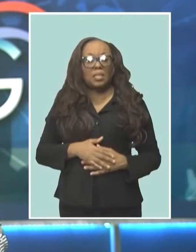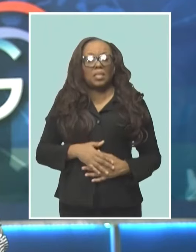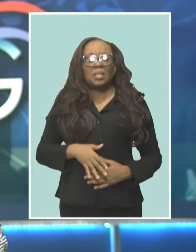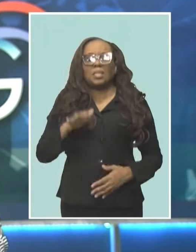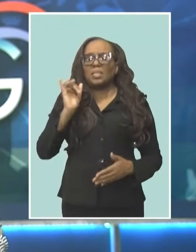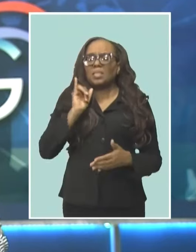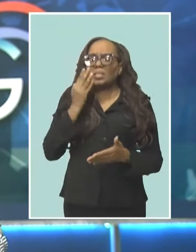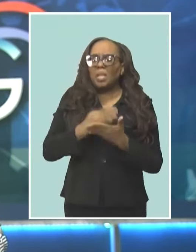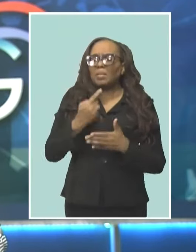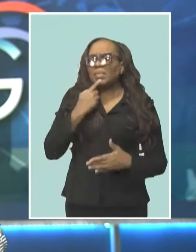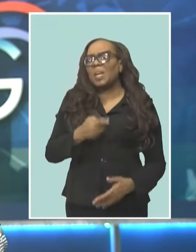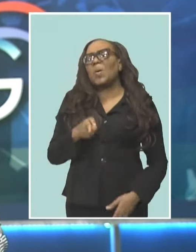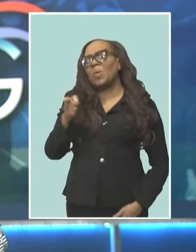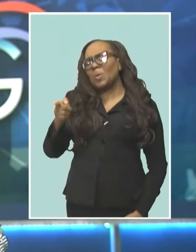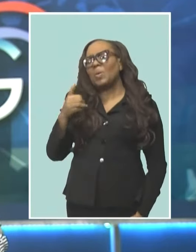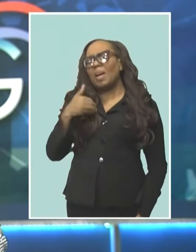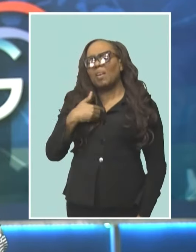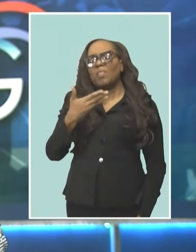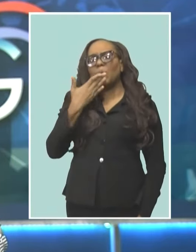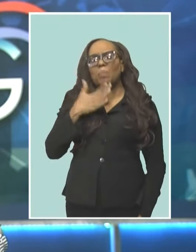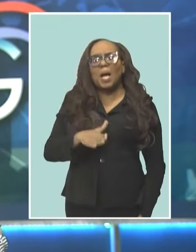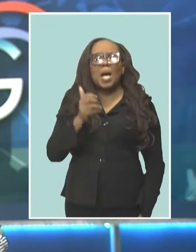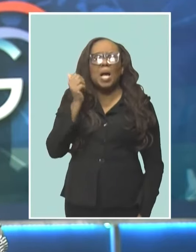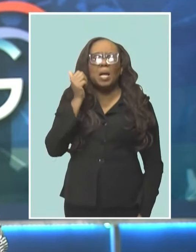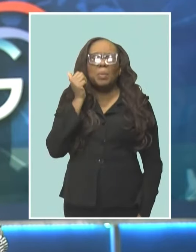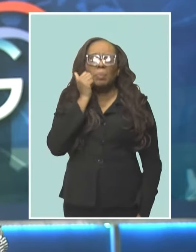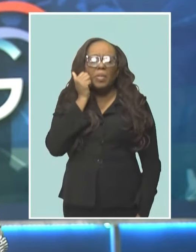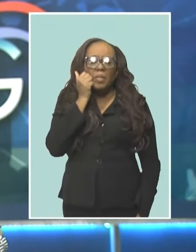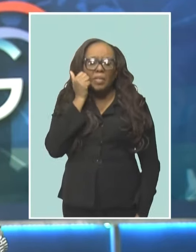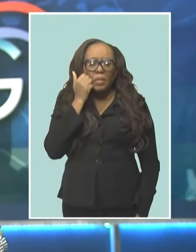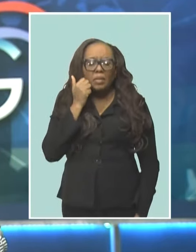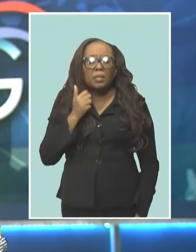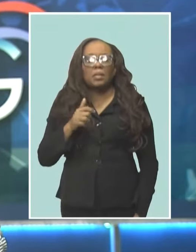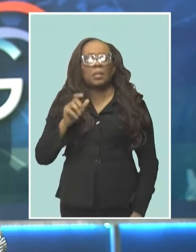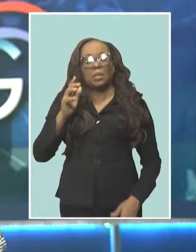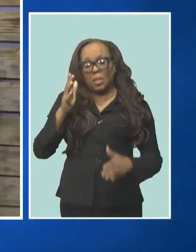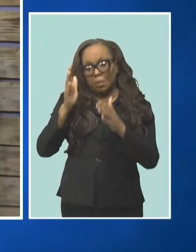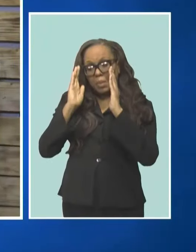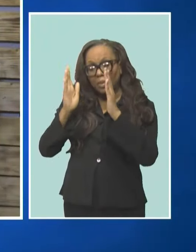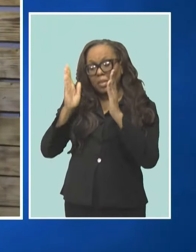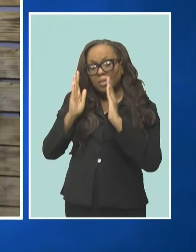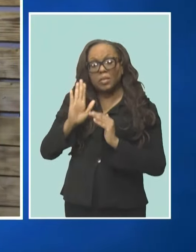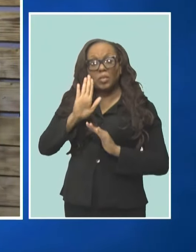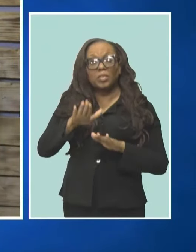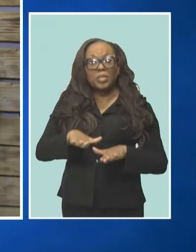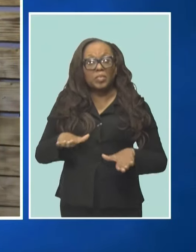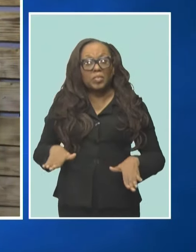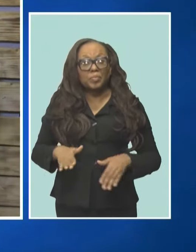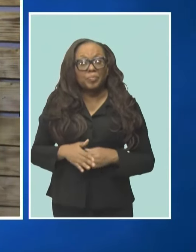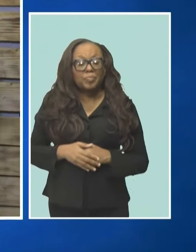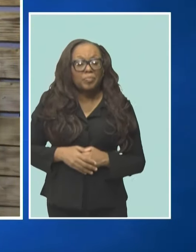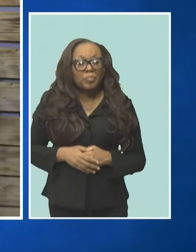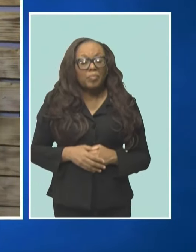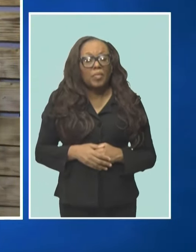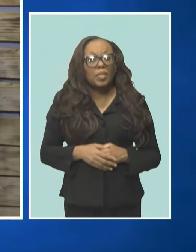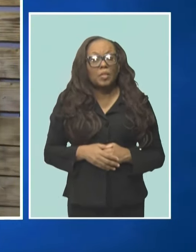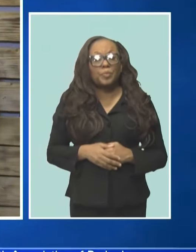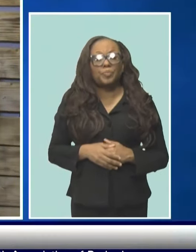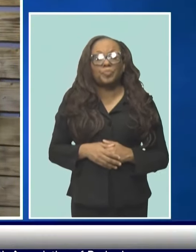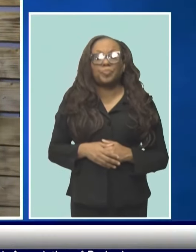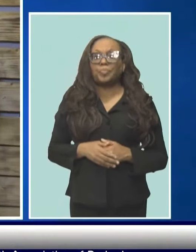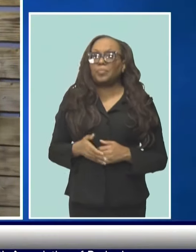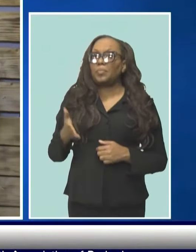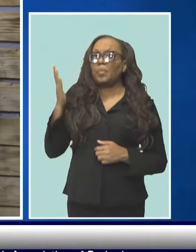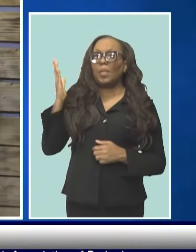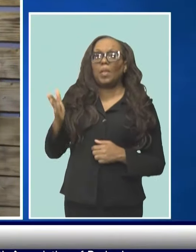it as a bad period and pay closer attention to their children. In those sessions, I realized that I would have contacted a lot